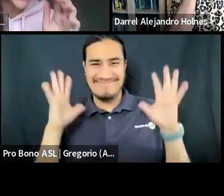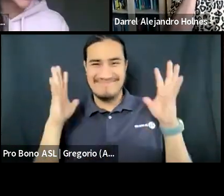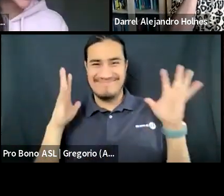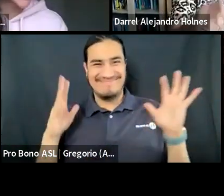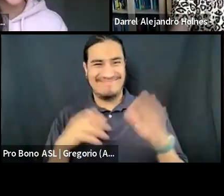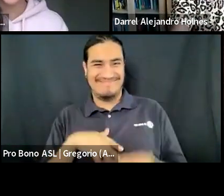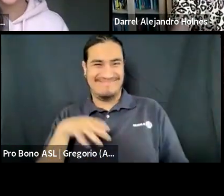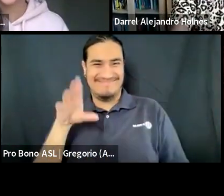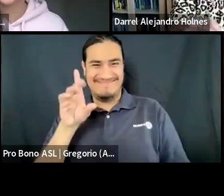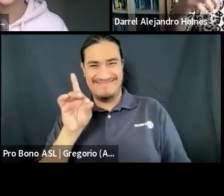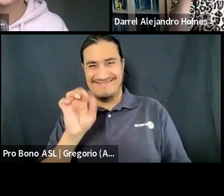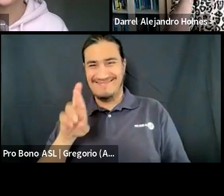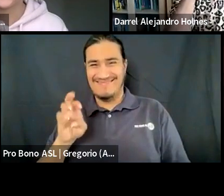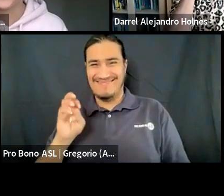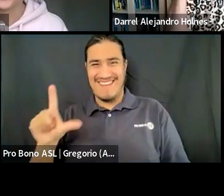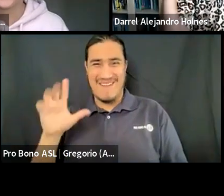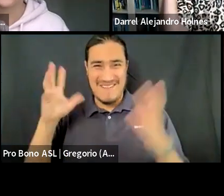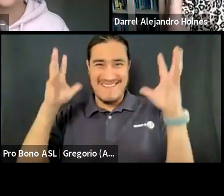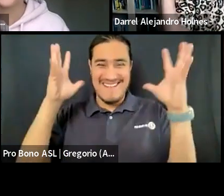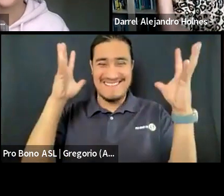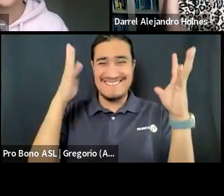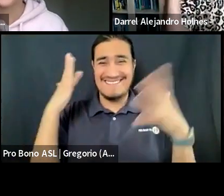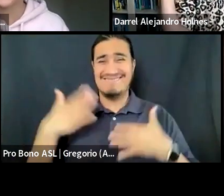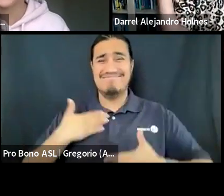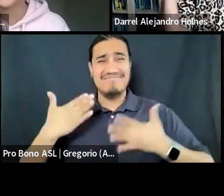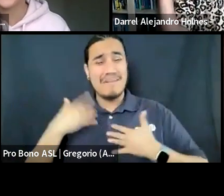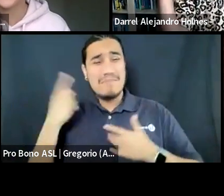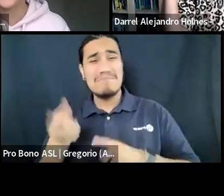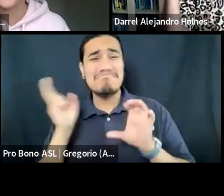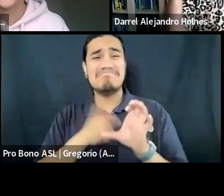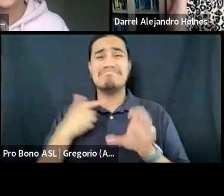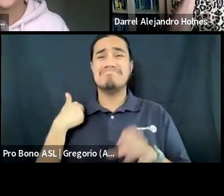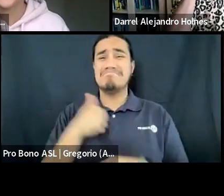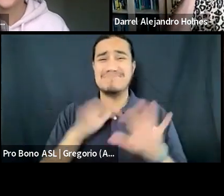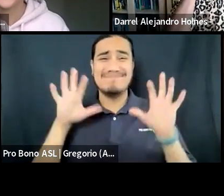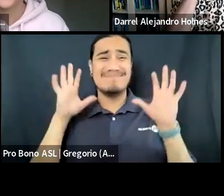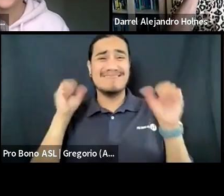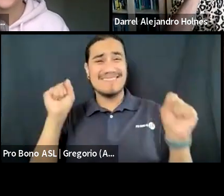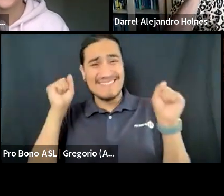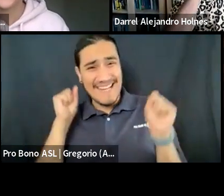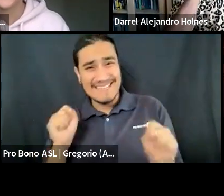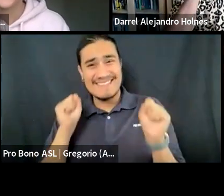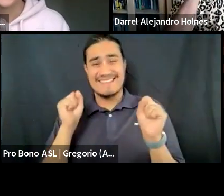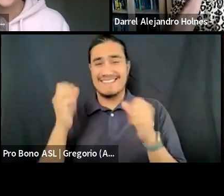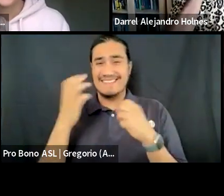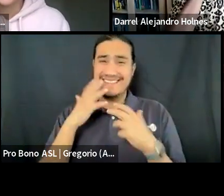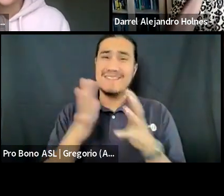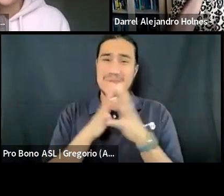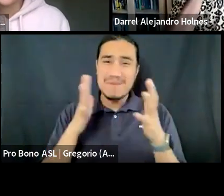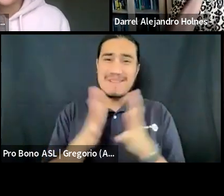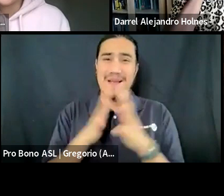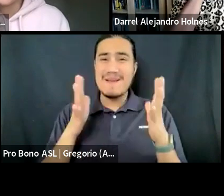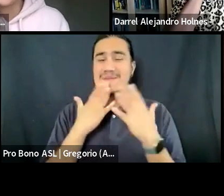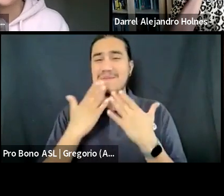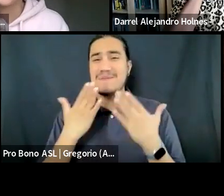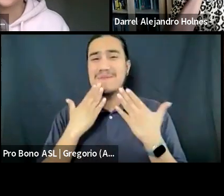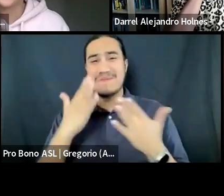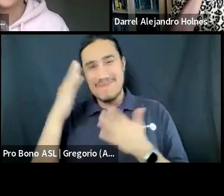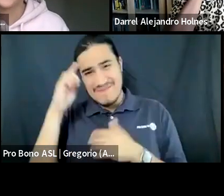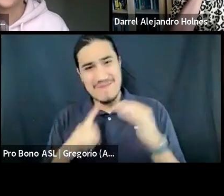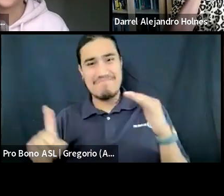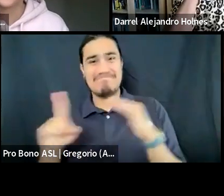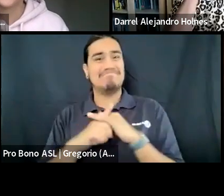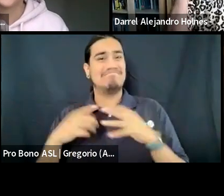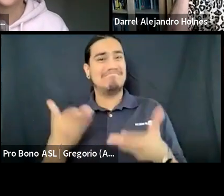Yay, Darrel! So happy you're joining us. Yes. Thank you, thank you, thank you, thank you so much for being